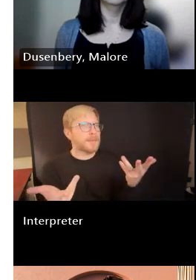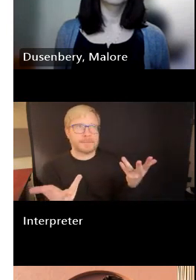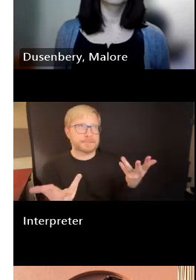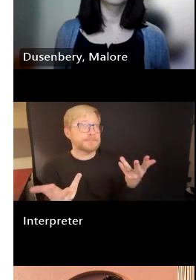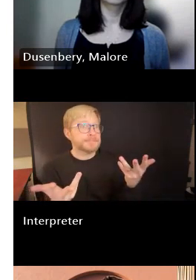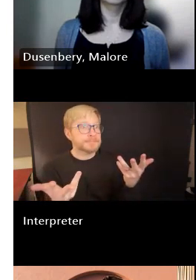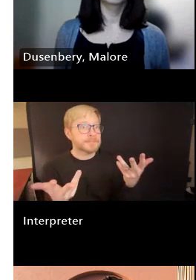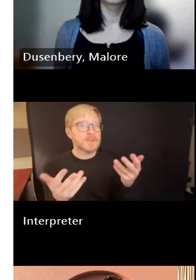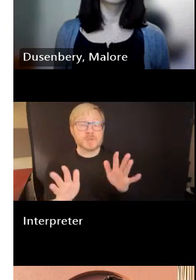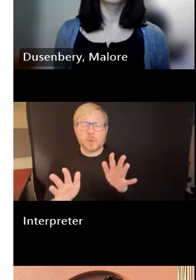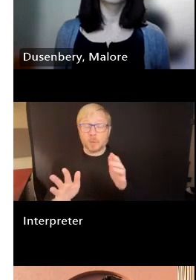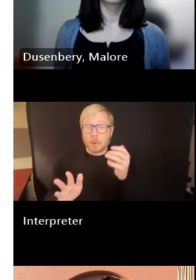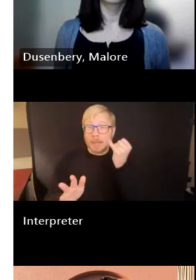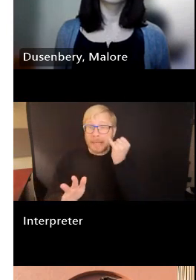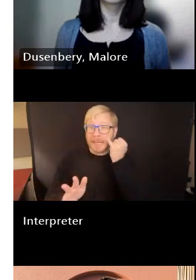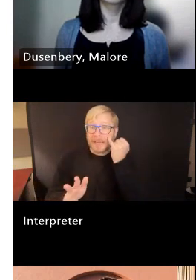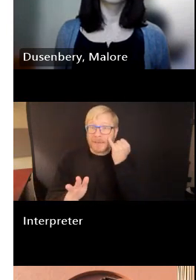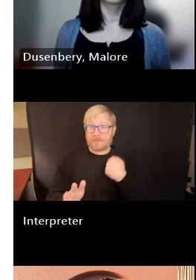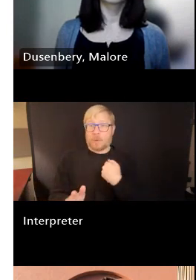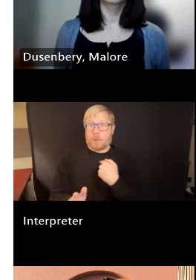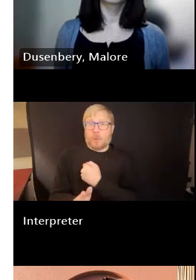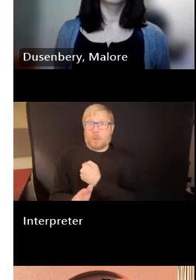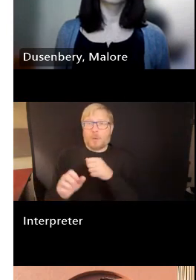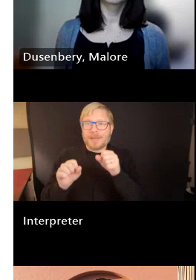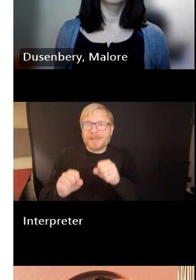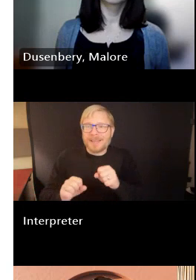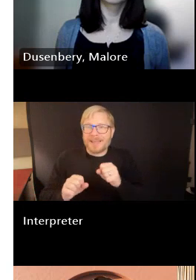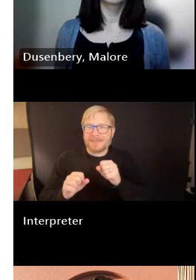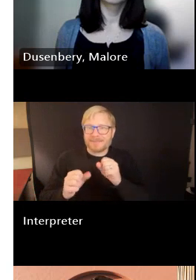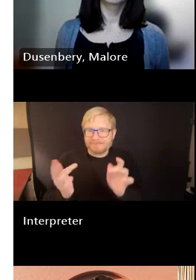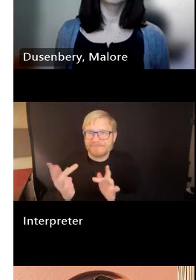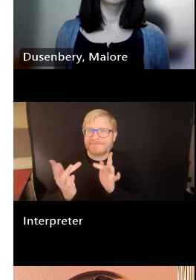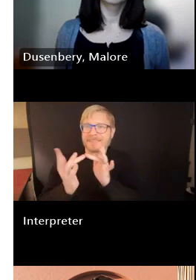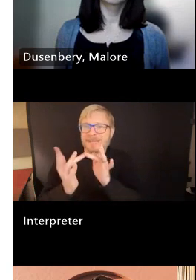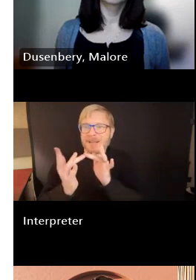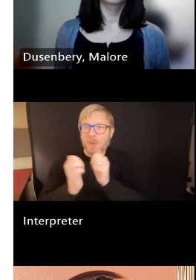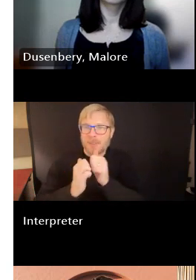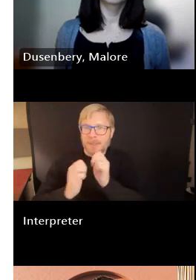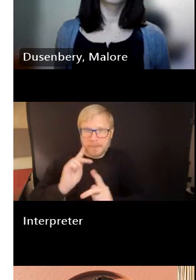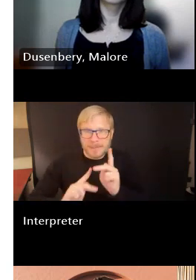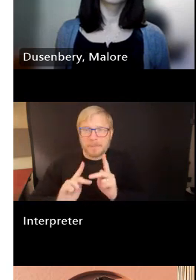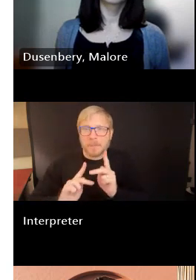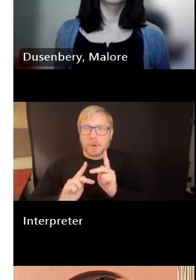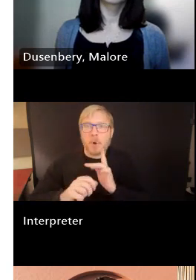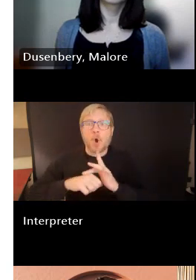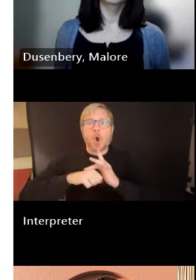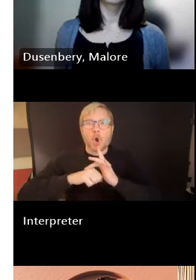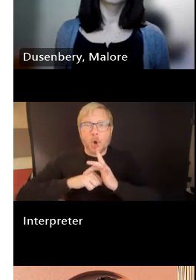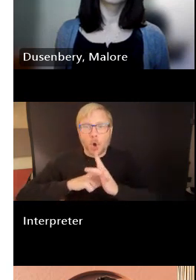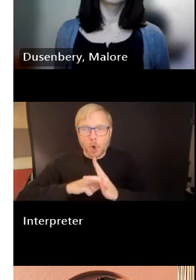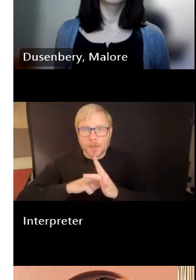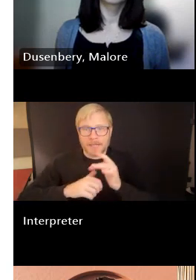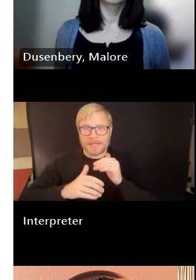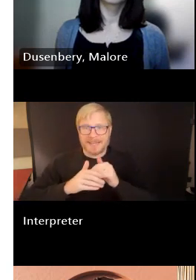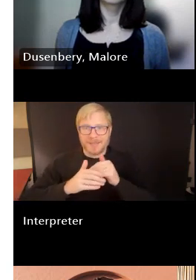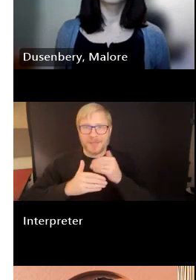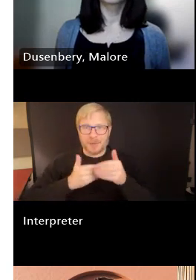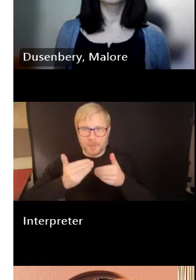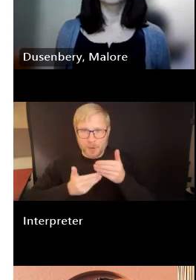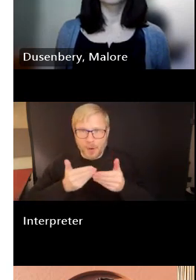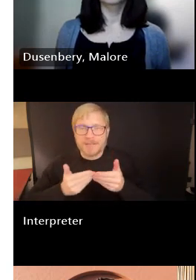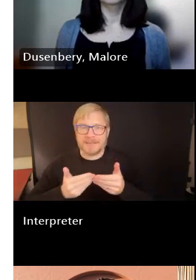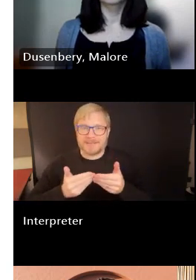in their process, then I think you could get a different response. When people are at a stage of